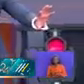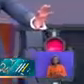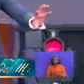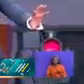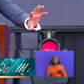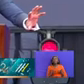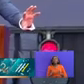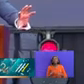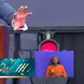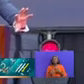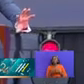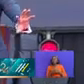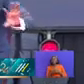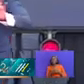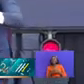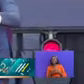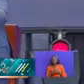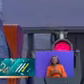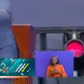School